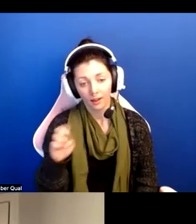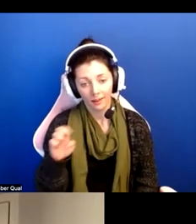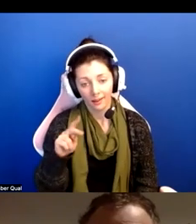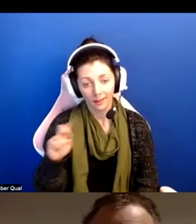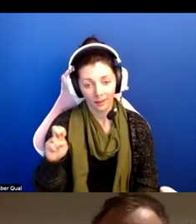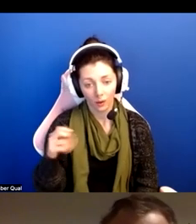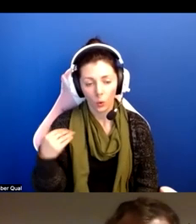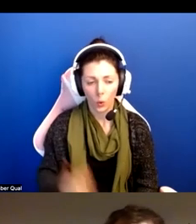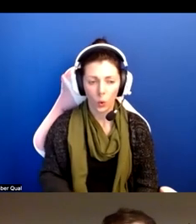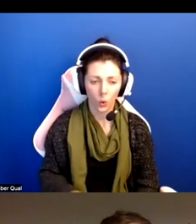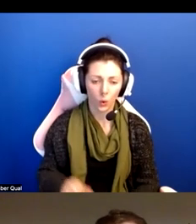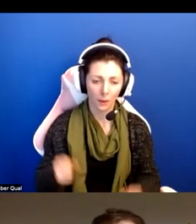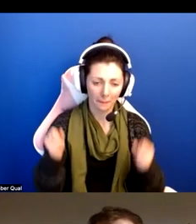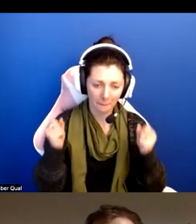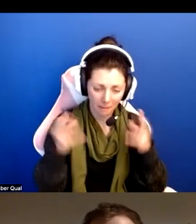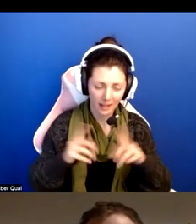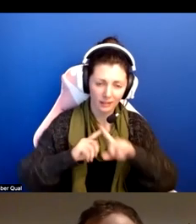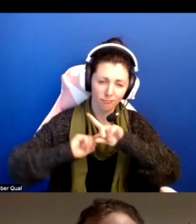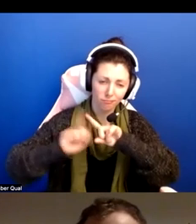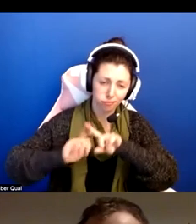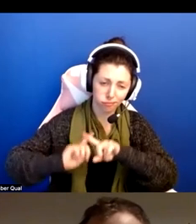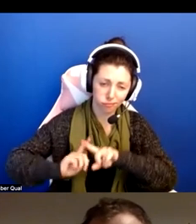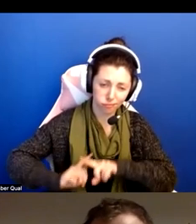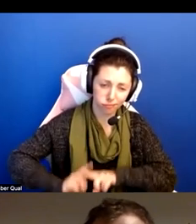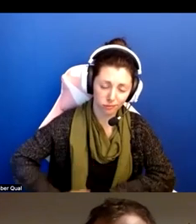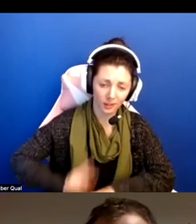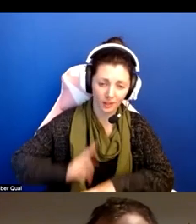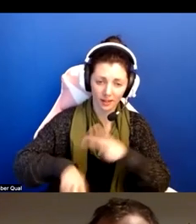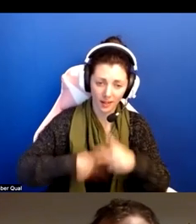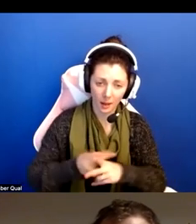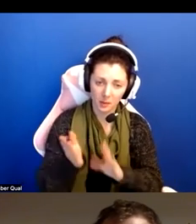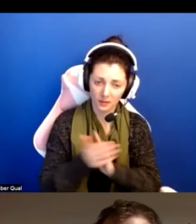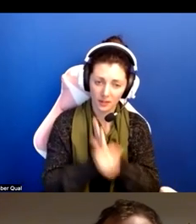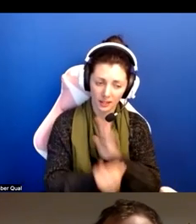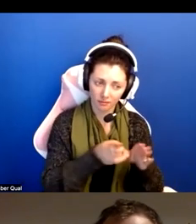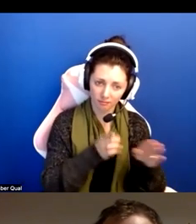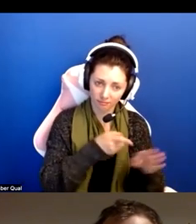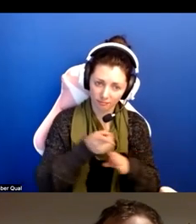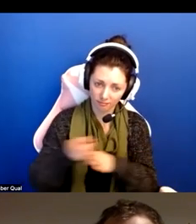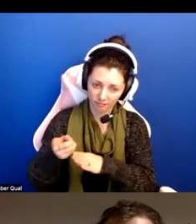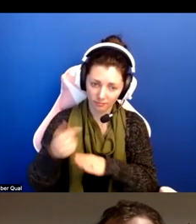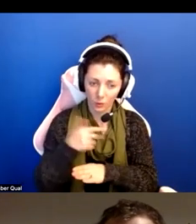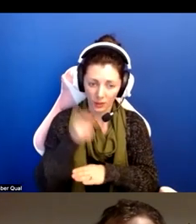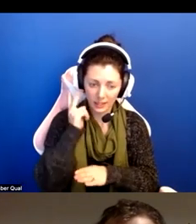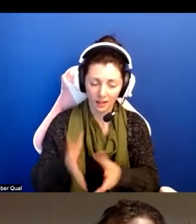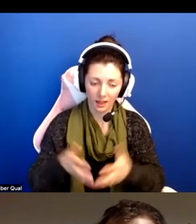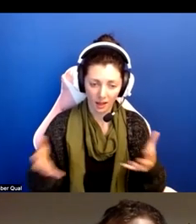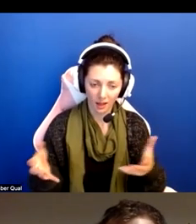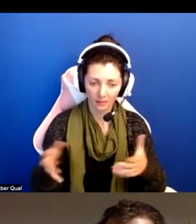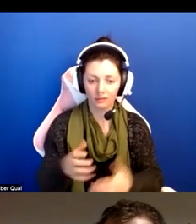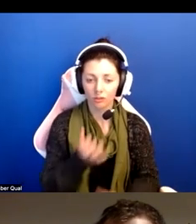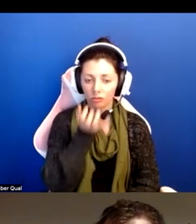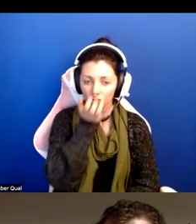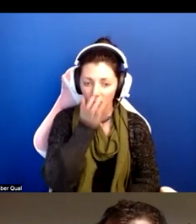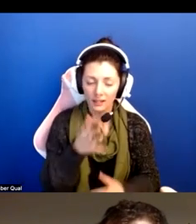multidisciplinary, because not only did we show a grasp and release in the exhibit, but they